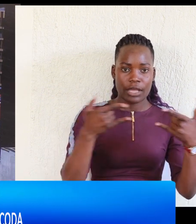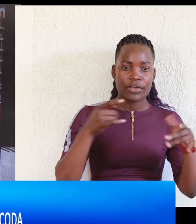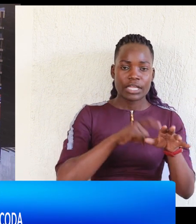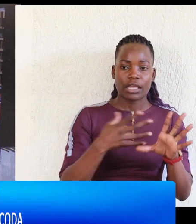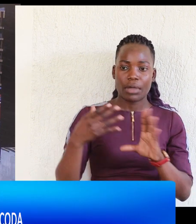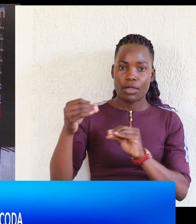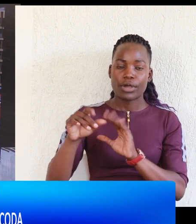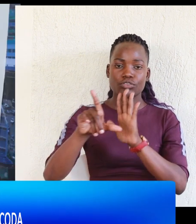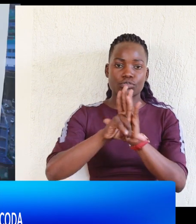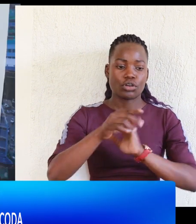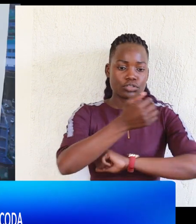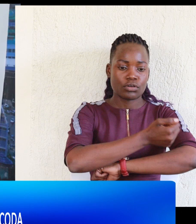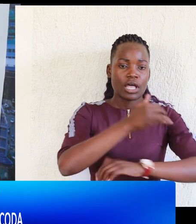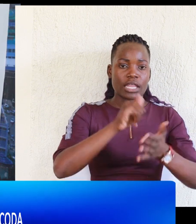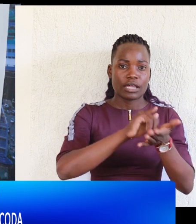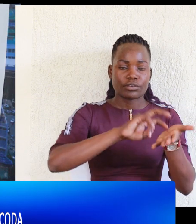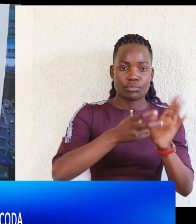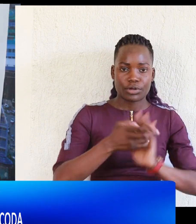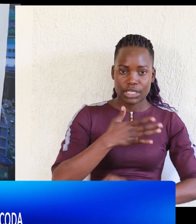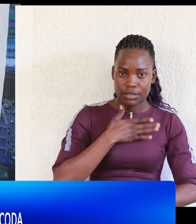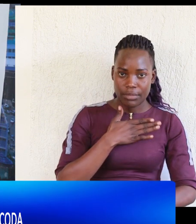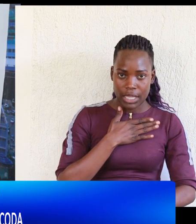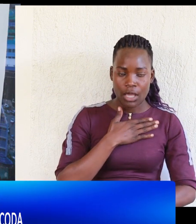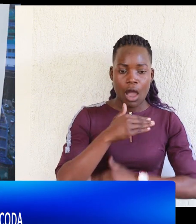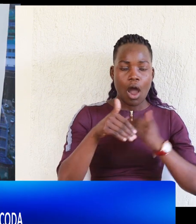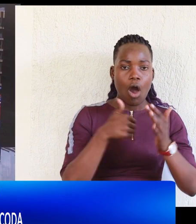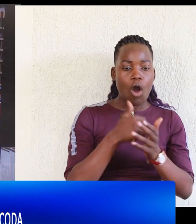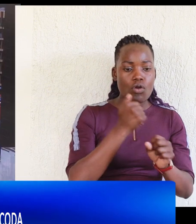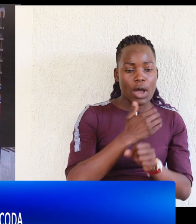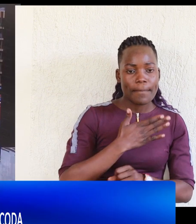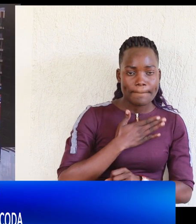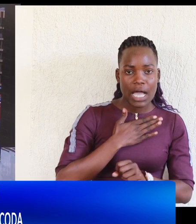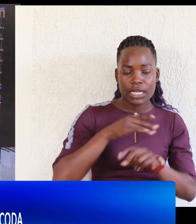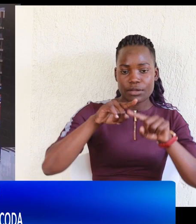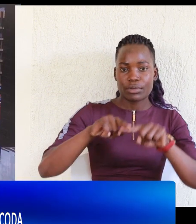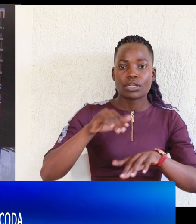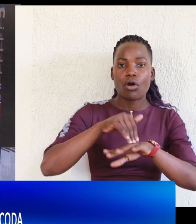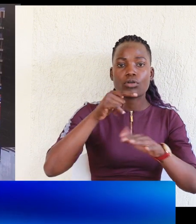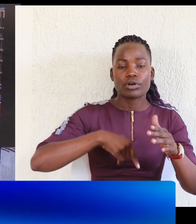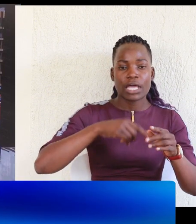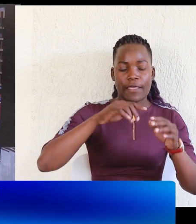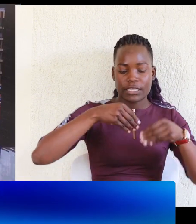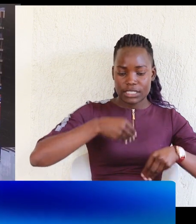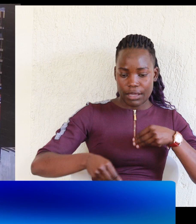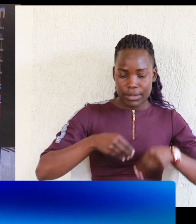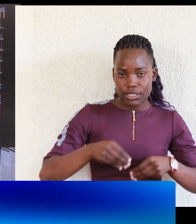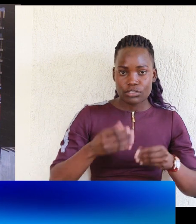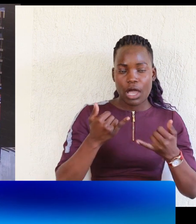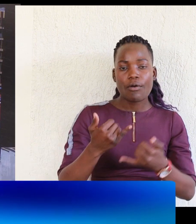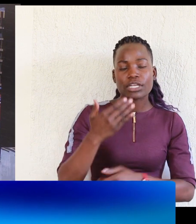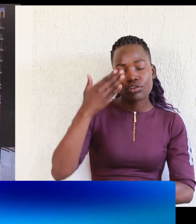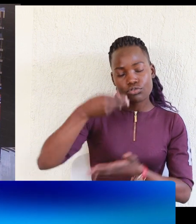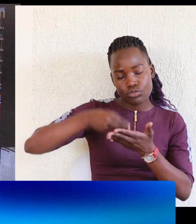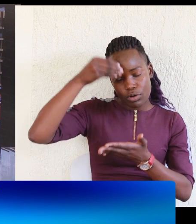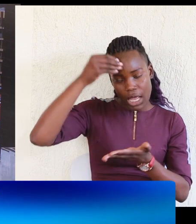law school, that was my project actually. My dissertation, all my assignments, everything was based on disability, so that I get to know